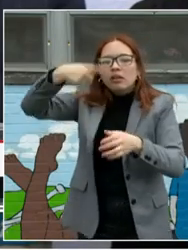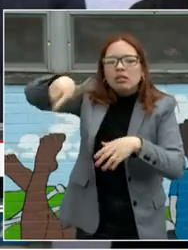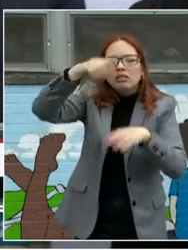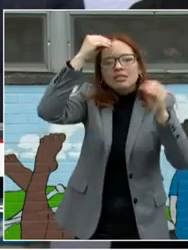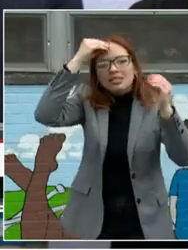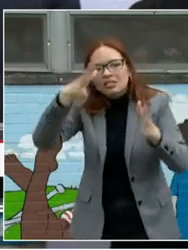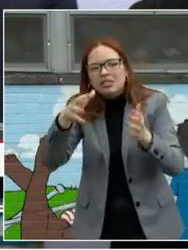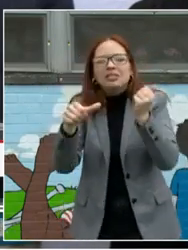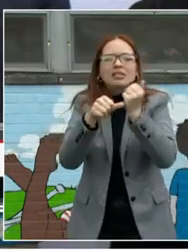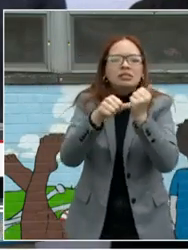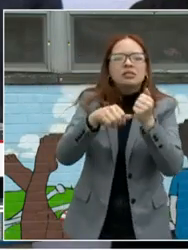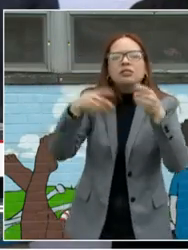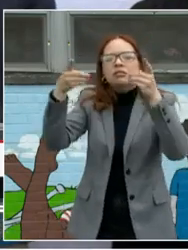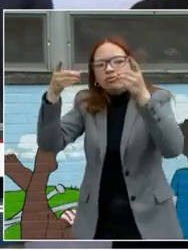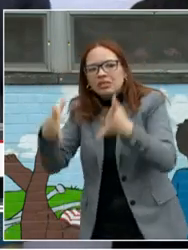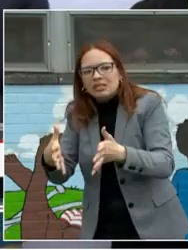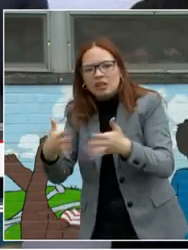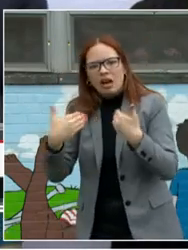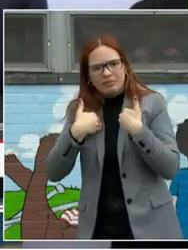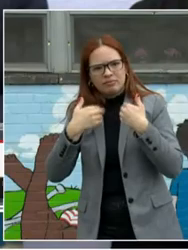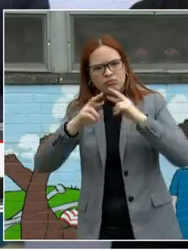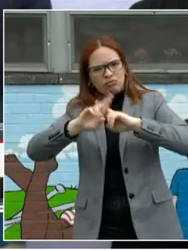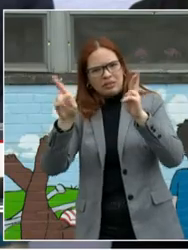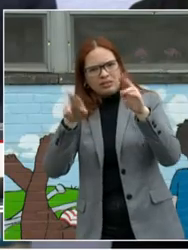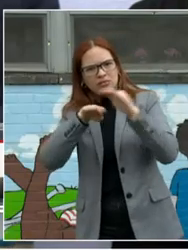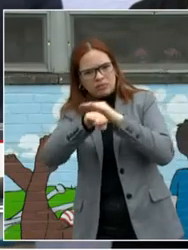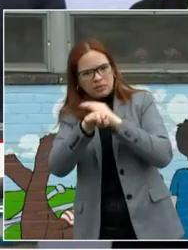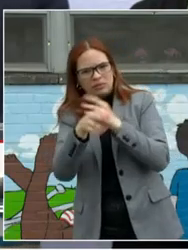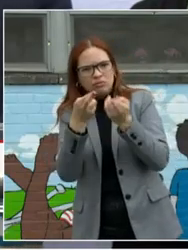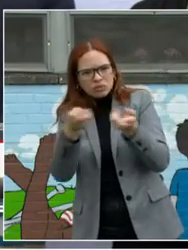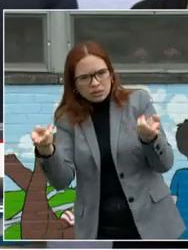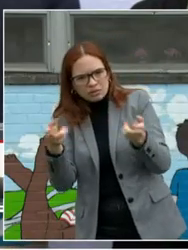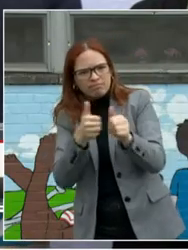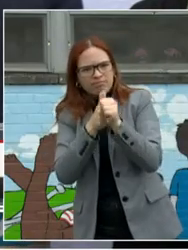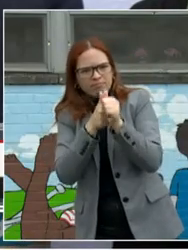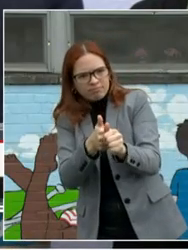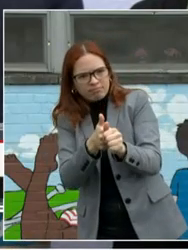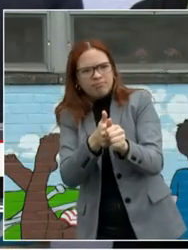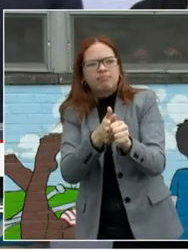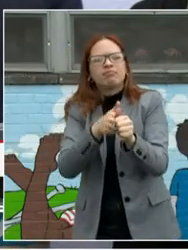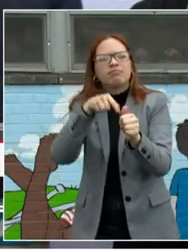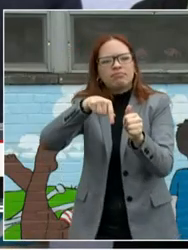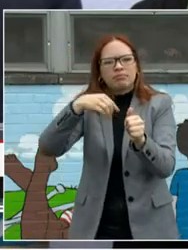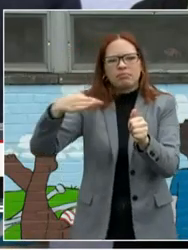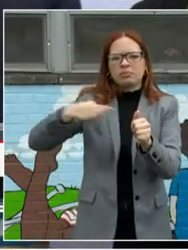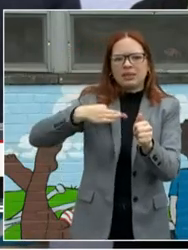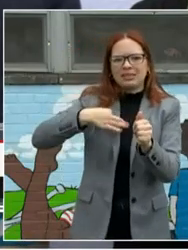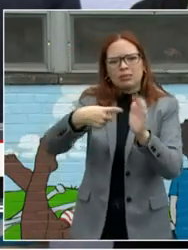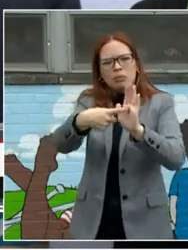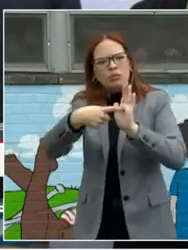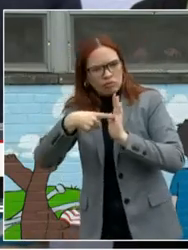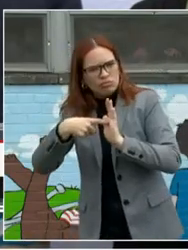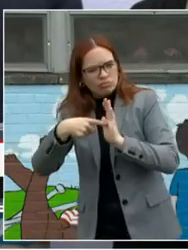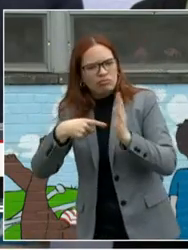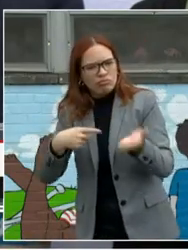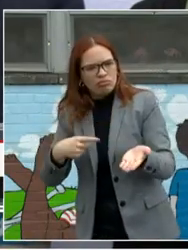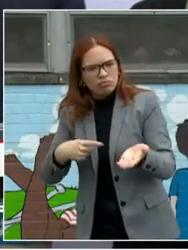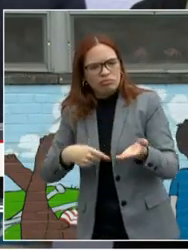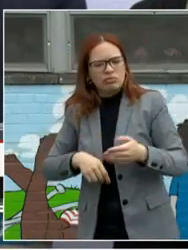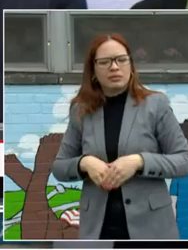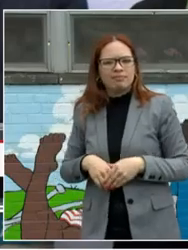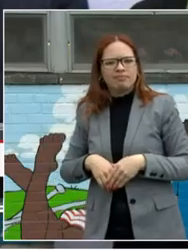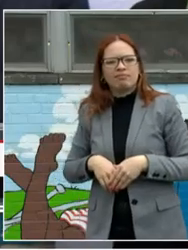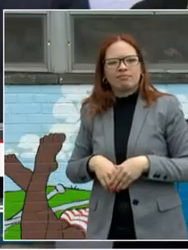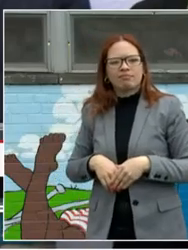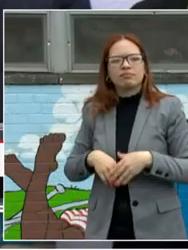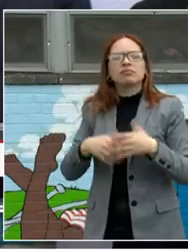to resources to come in alignment and compliance with our credentialing. That will come live in terms of requirement